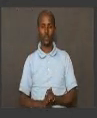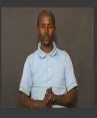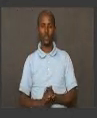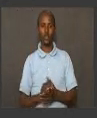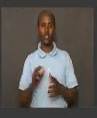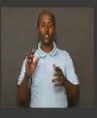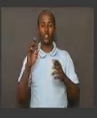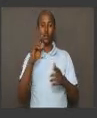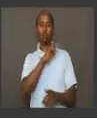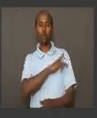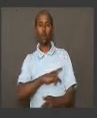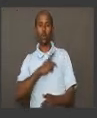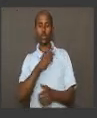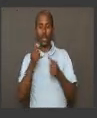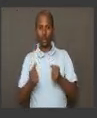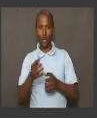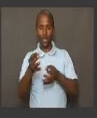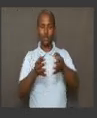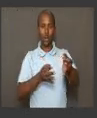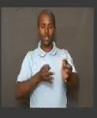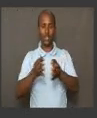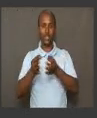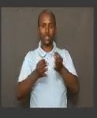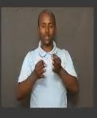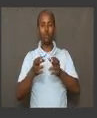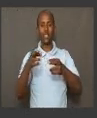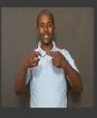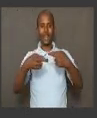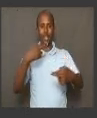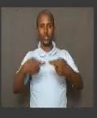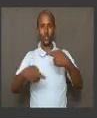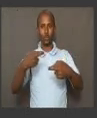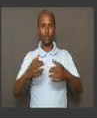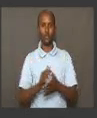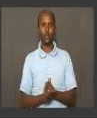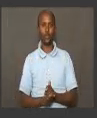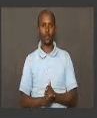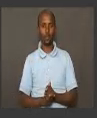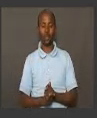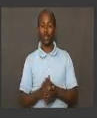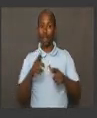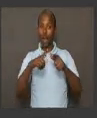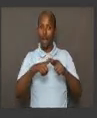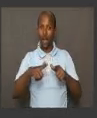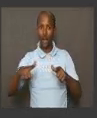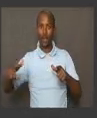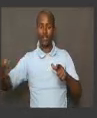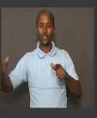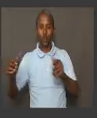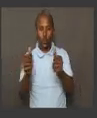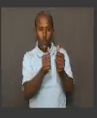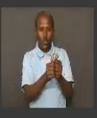These properties can be expressed by this relationship. A line